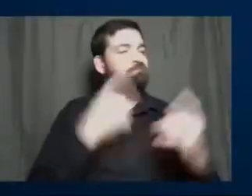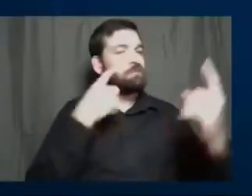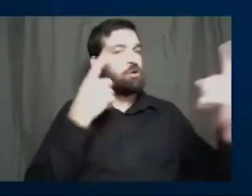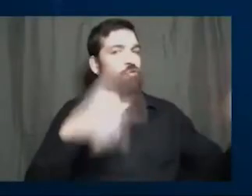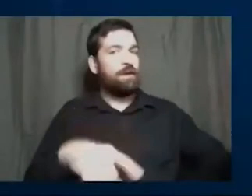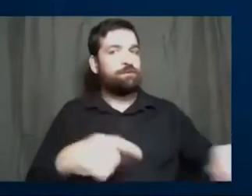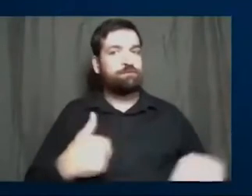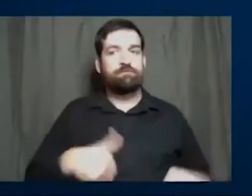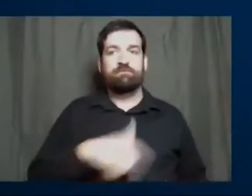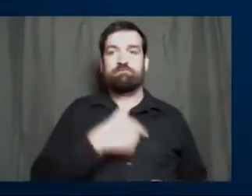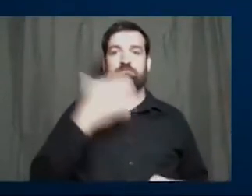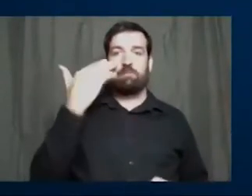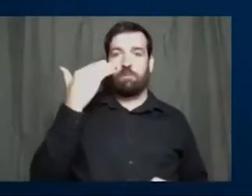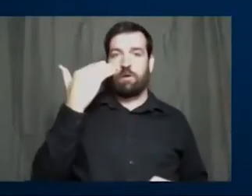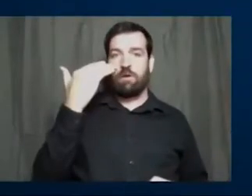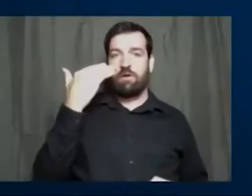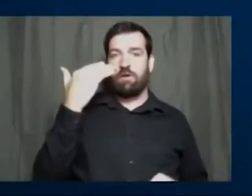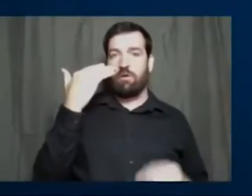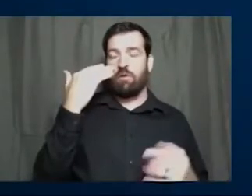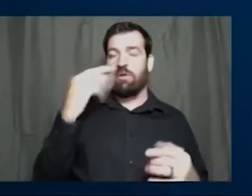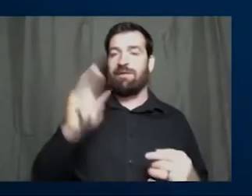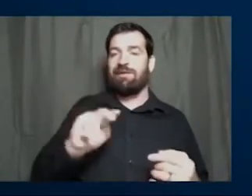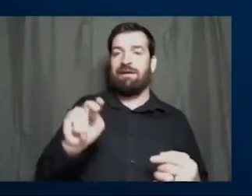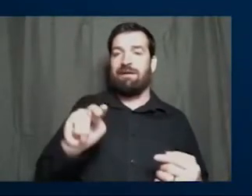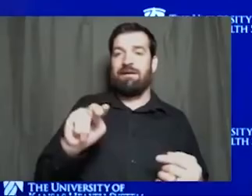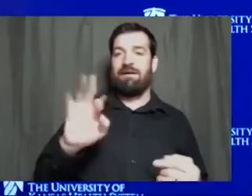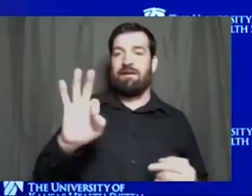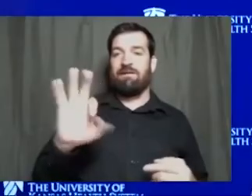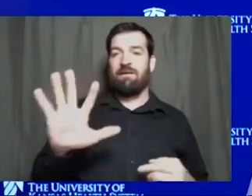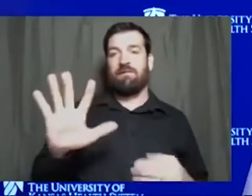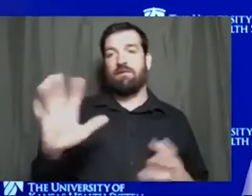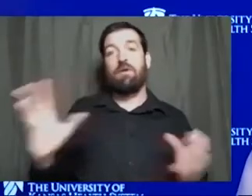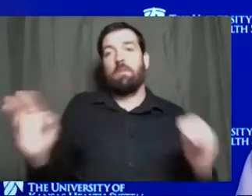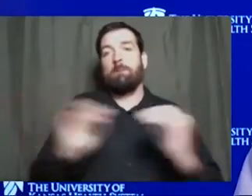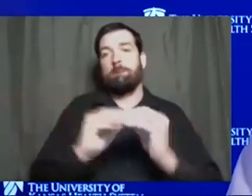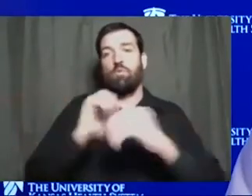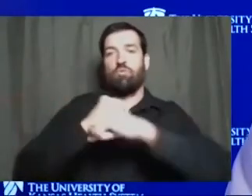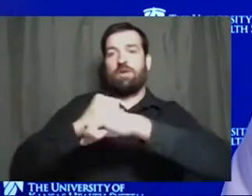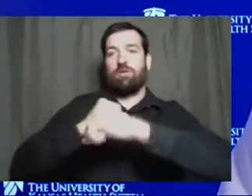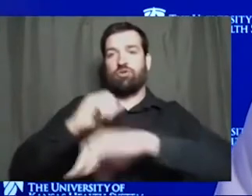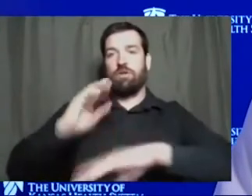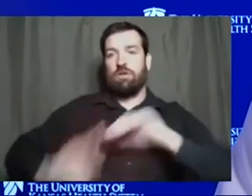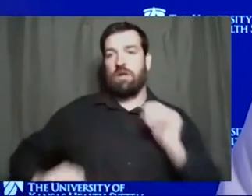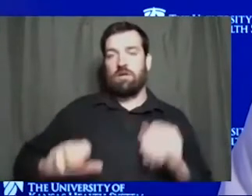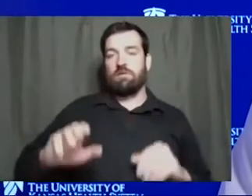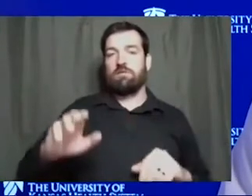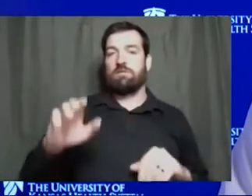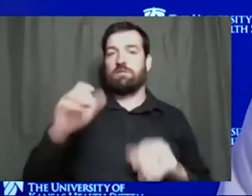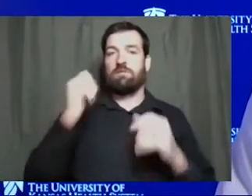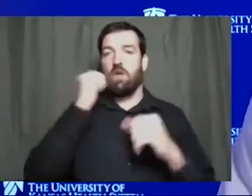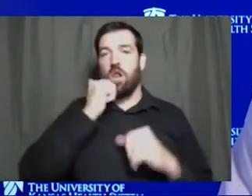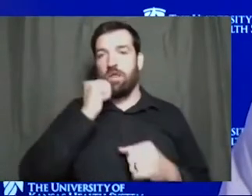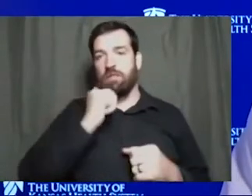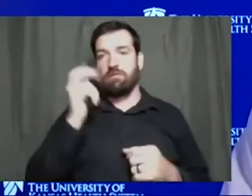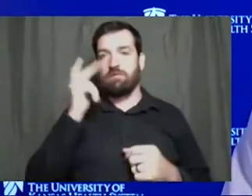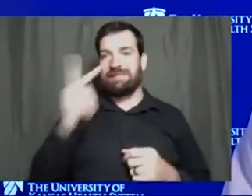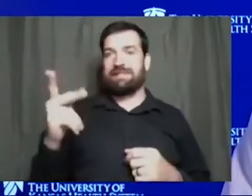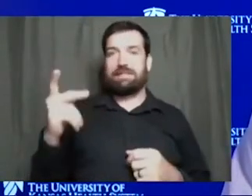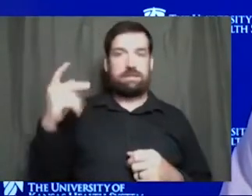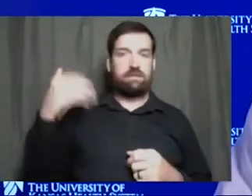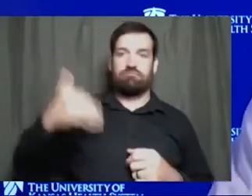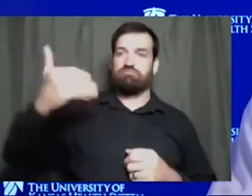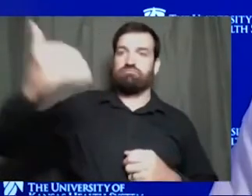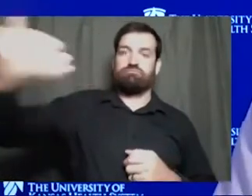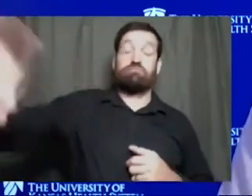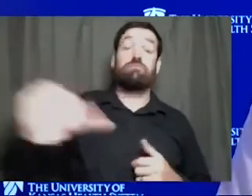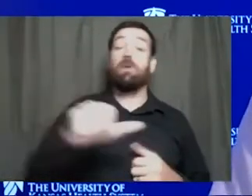just inherently an N95 mask offers more protection than cloth masking. We have seen that throughout this pandemic. The other issue is,